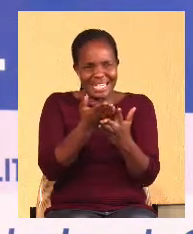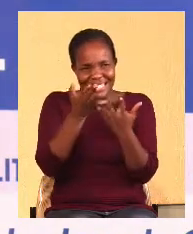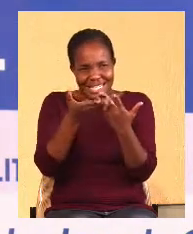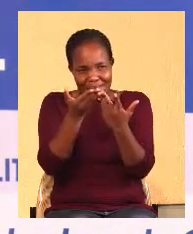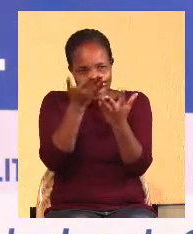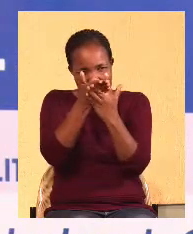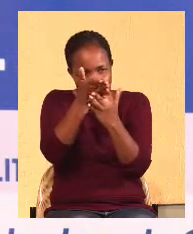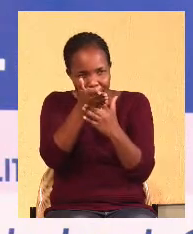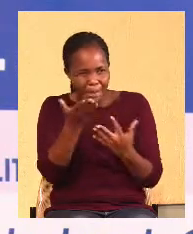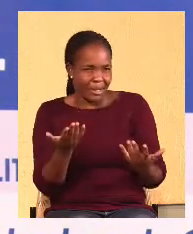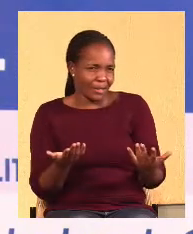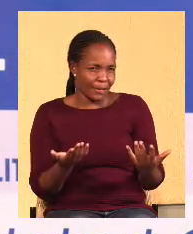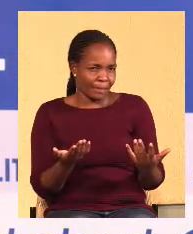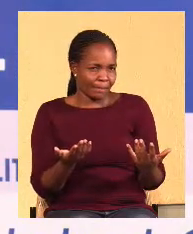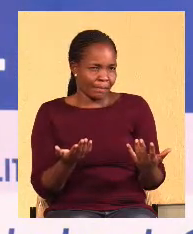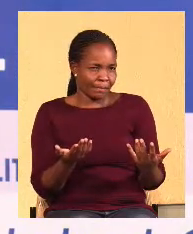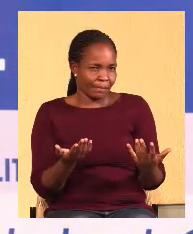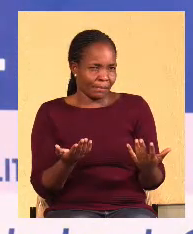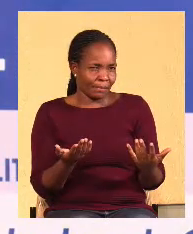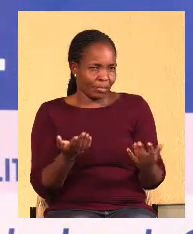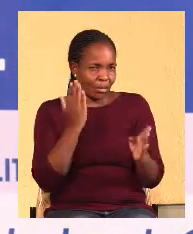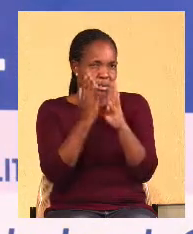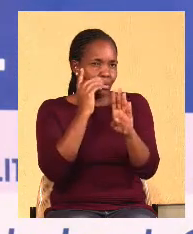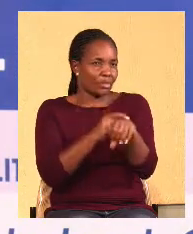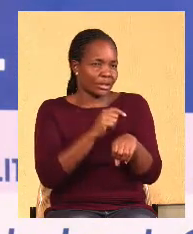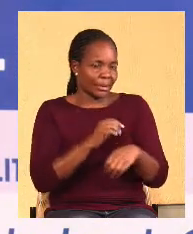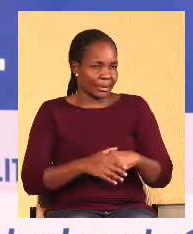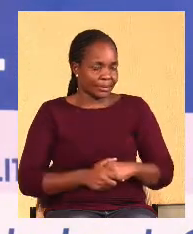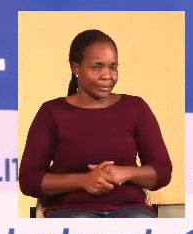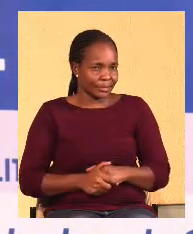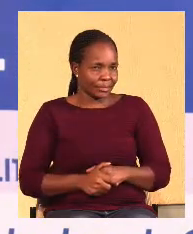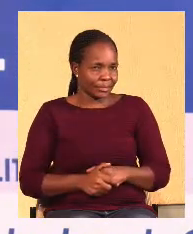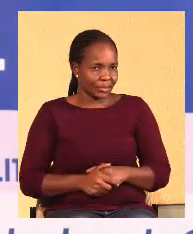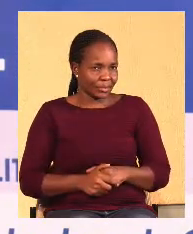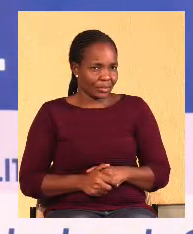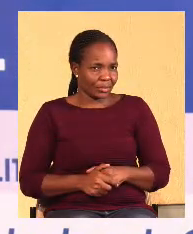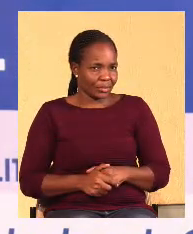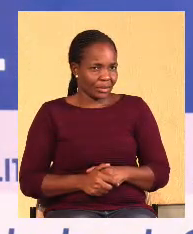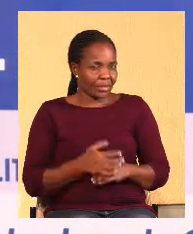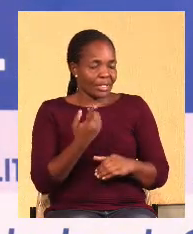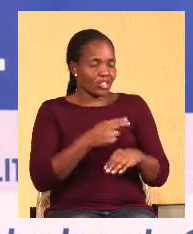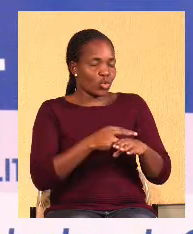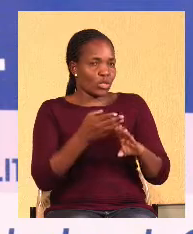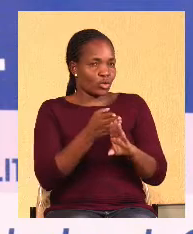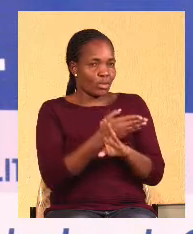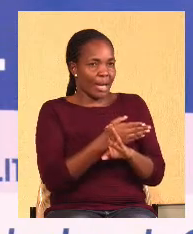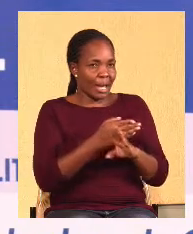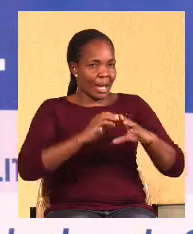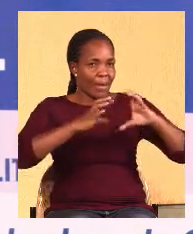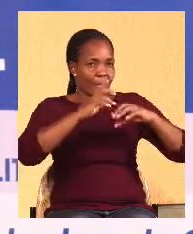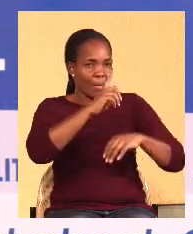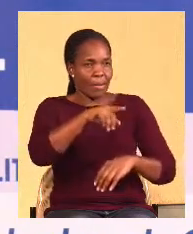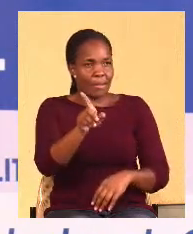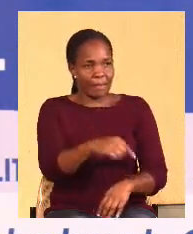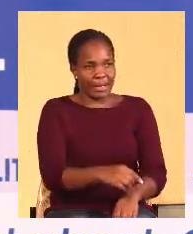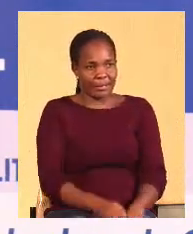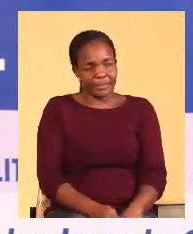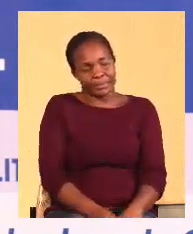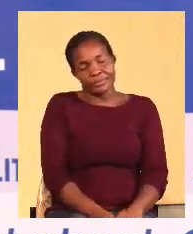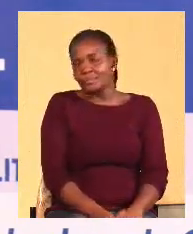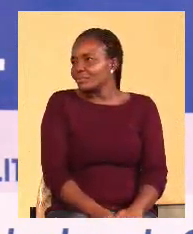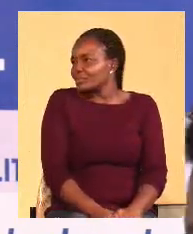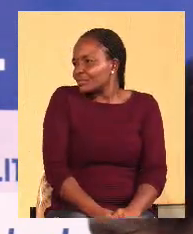and so timeous that there's no room for fake news, if that is well understood. Thank you very much. Thank